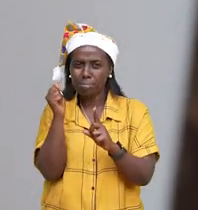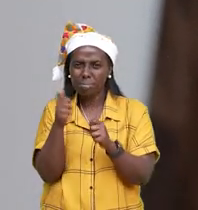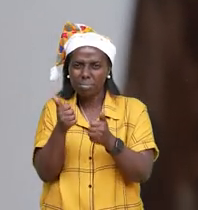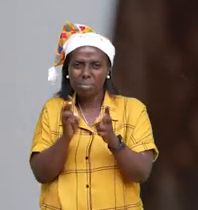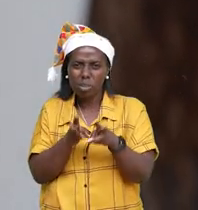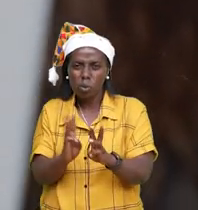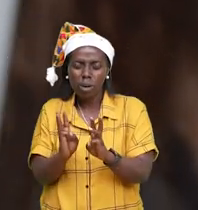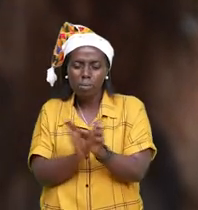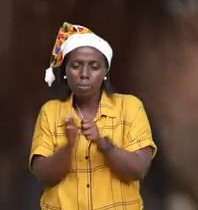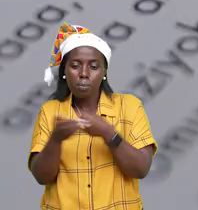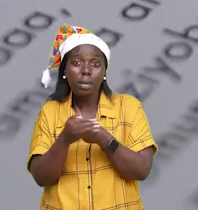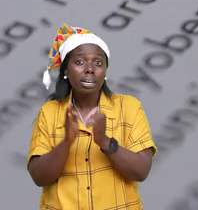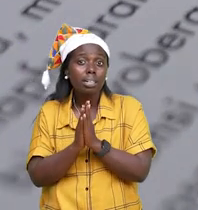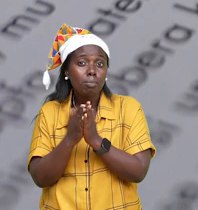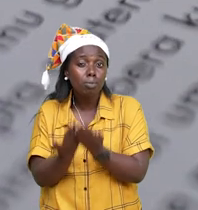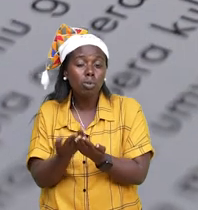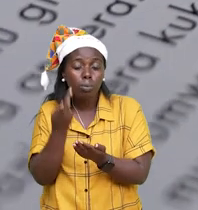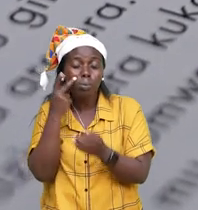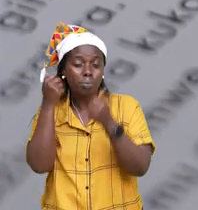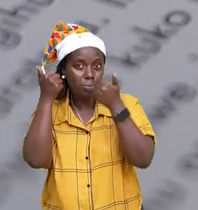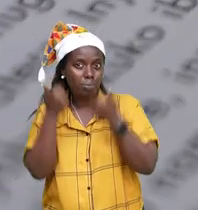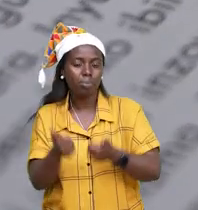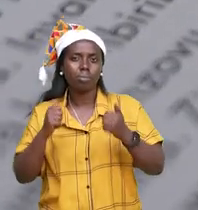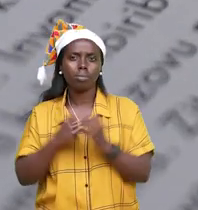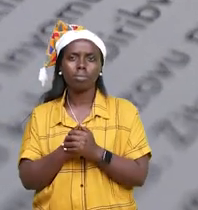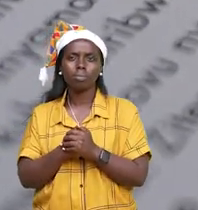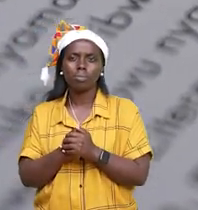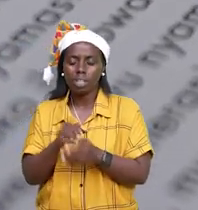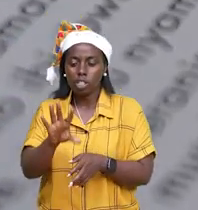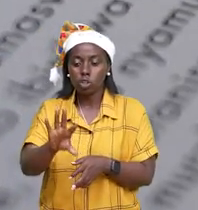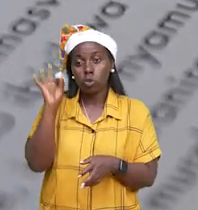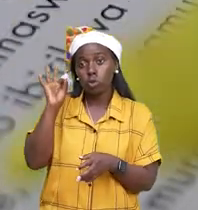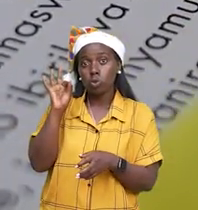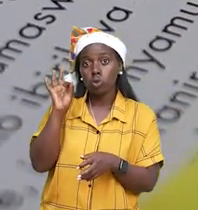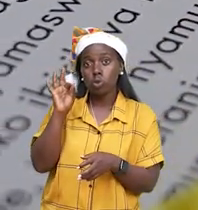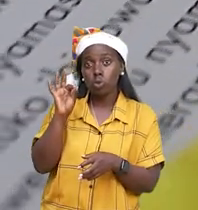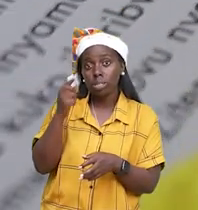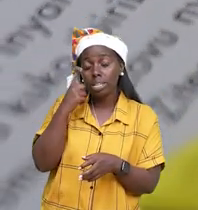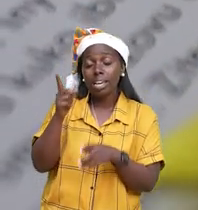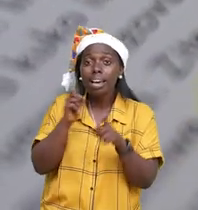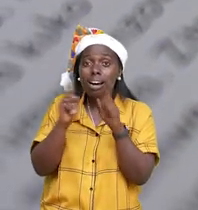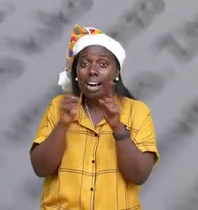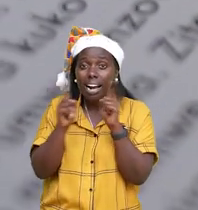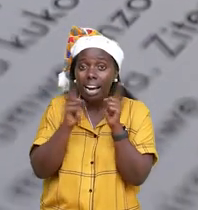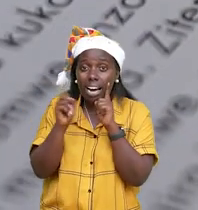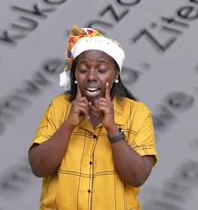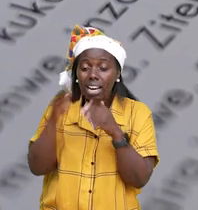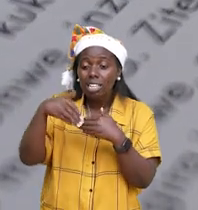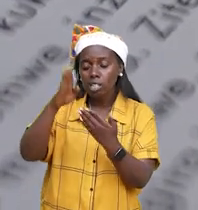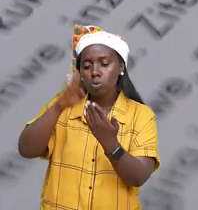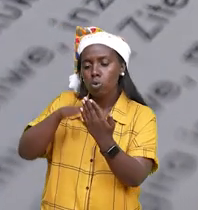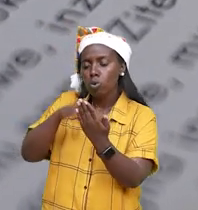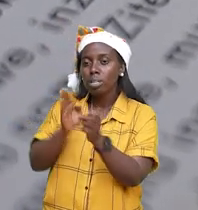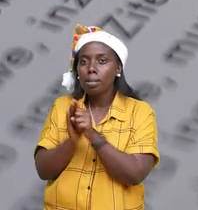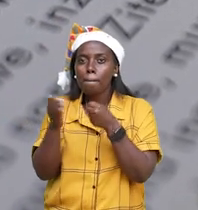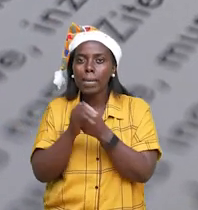a way that makes the book a visual masterpiece. They choose fonts, colors, and layouts